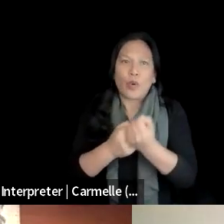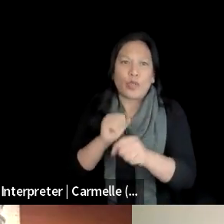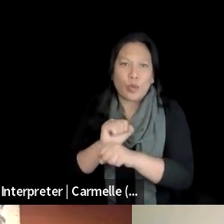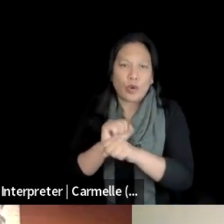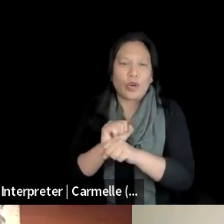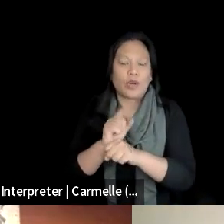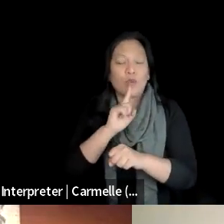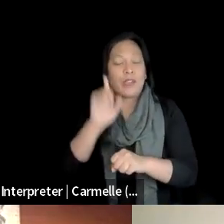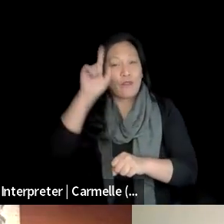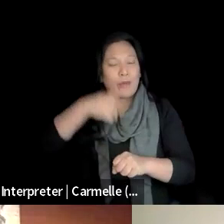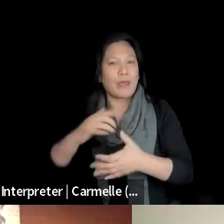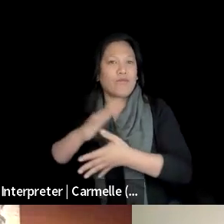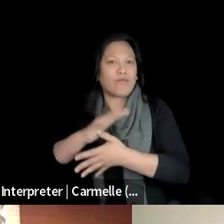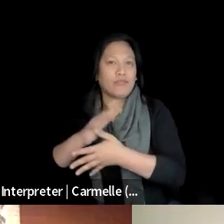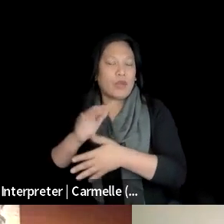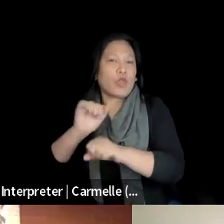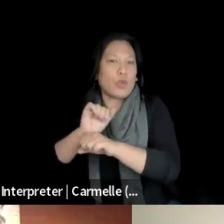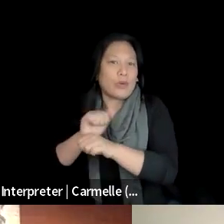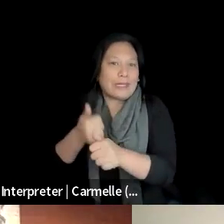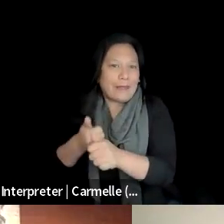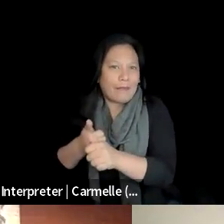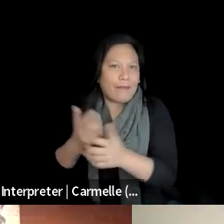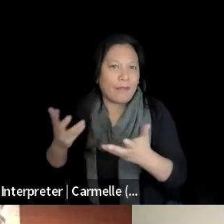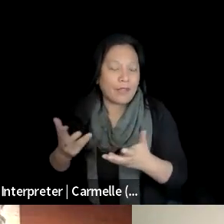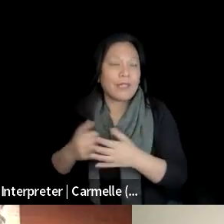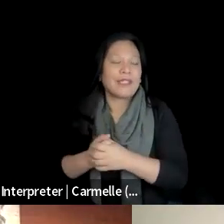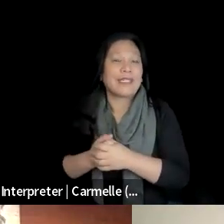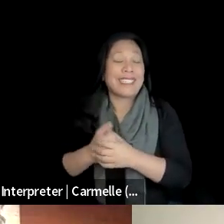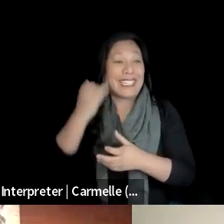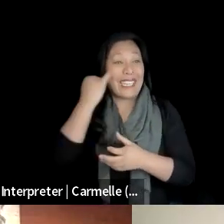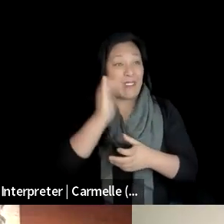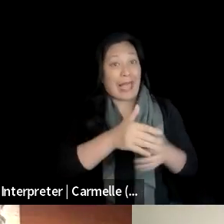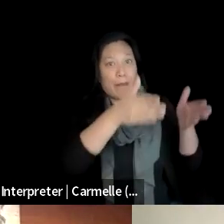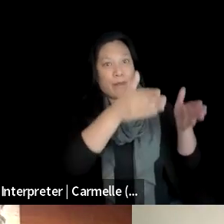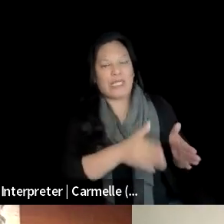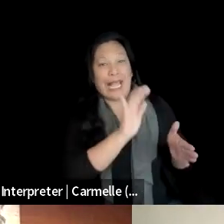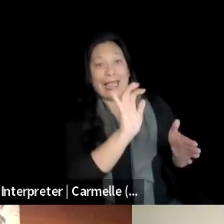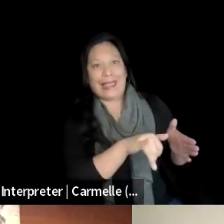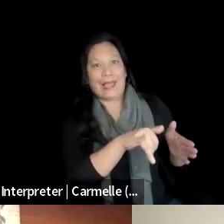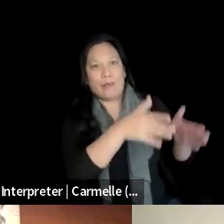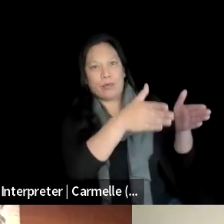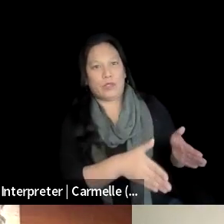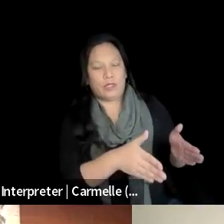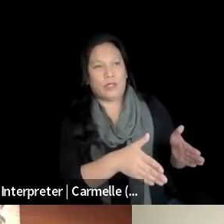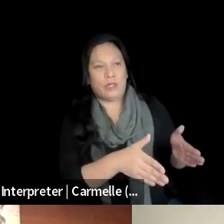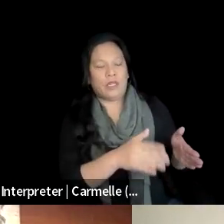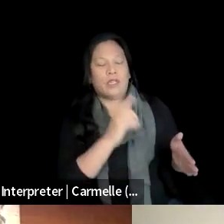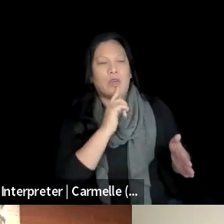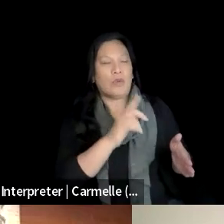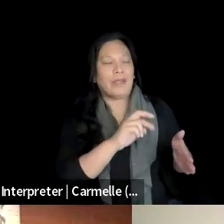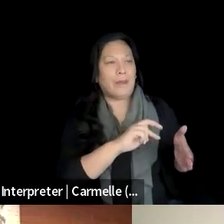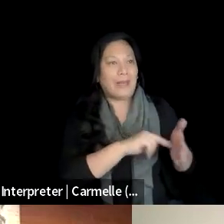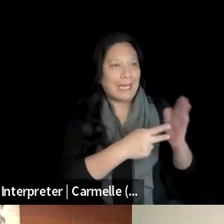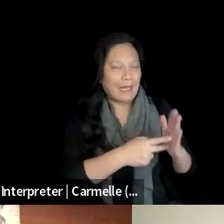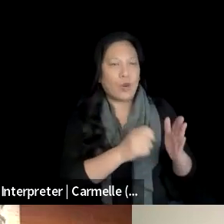work. So if you are, you know, if that individual, well-intentioned or not, and again, intentions can always